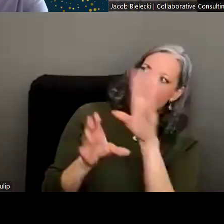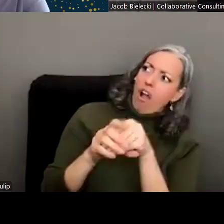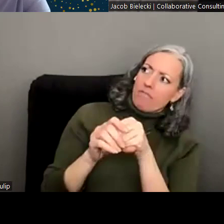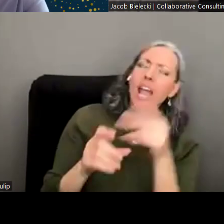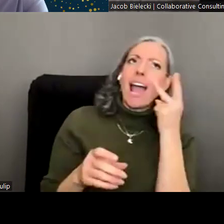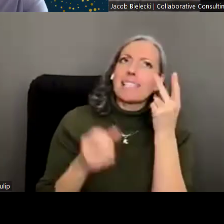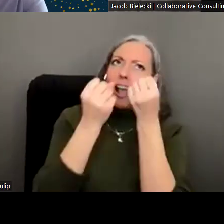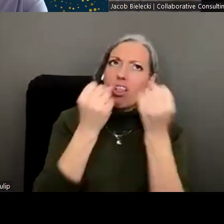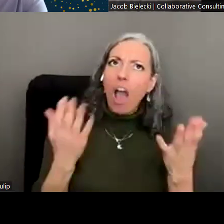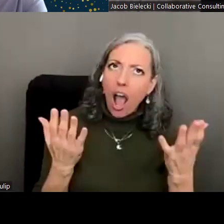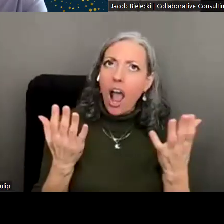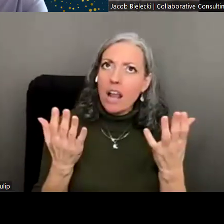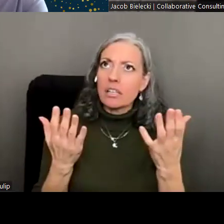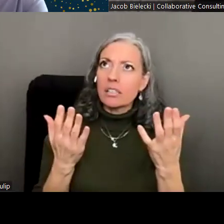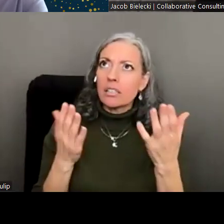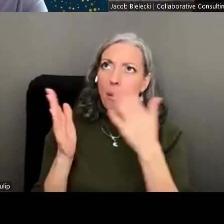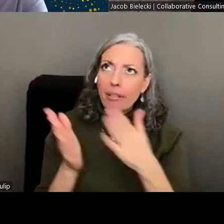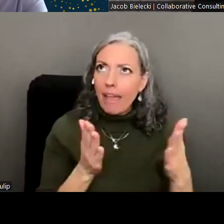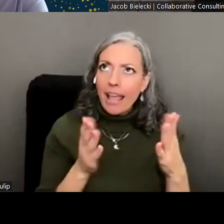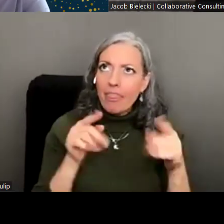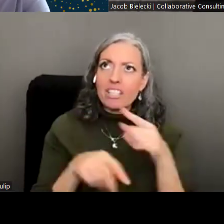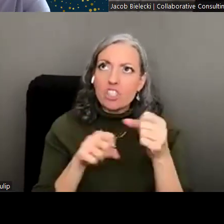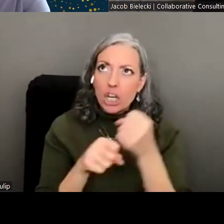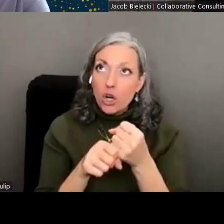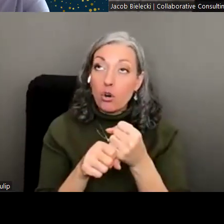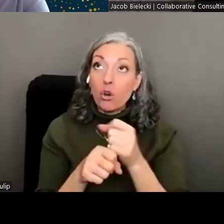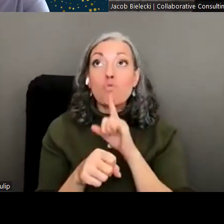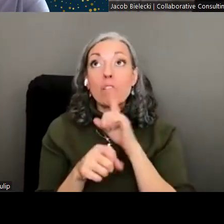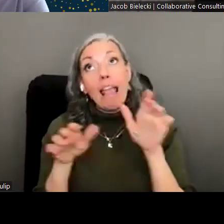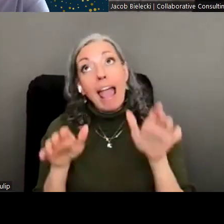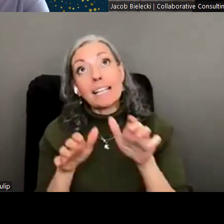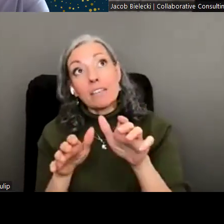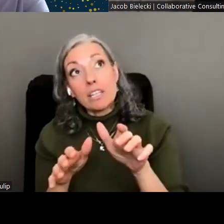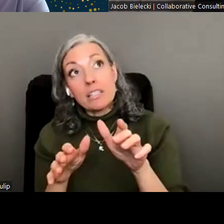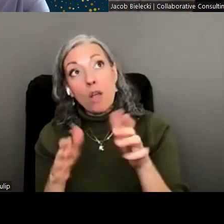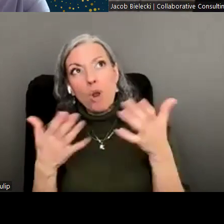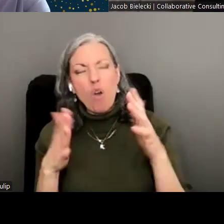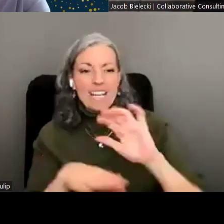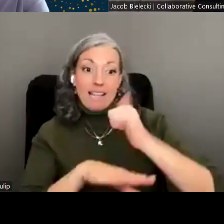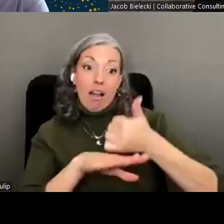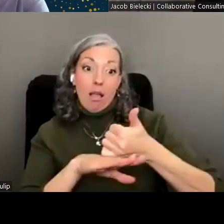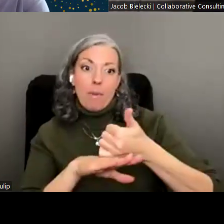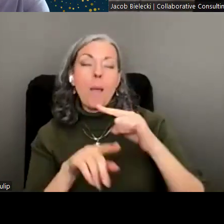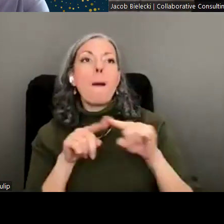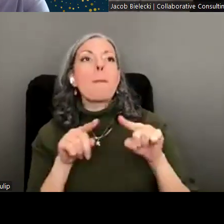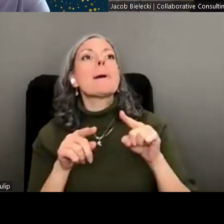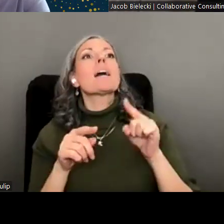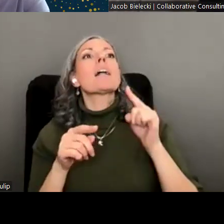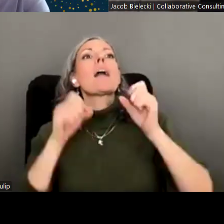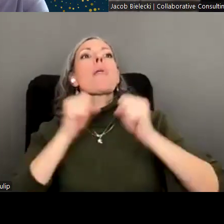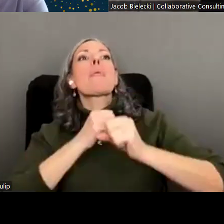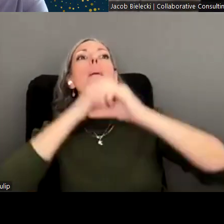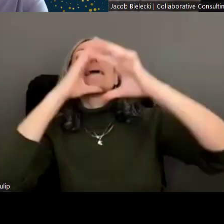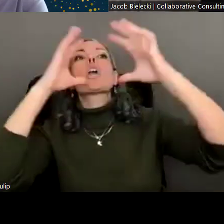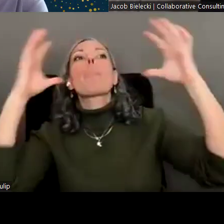that could end up in our area plan this next year, potentially in terms of activities we're already doing. But the broader, bigger picture of